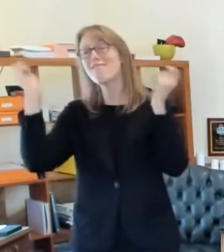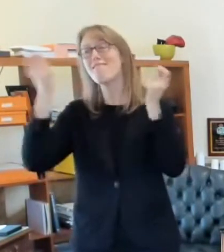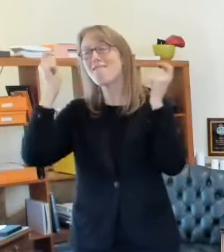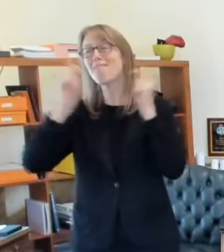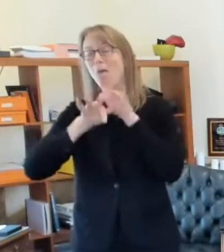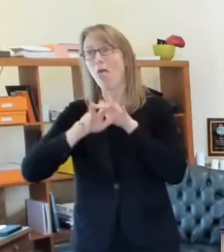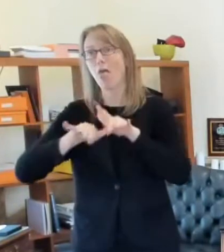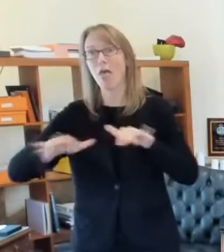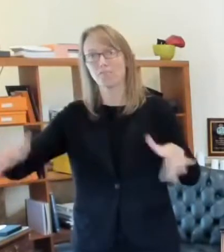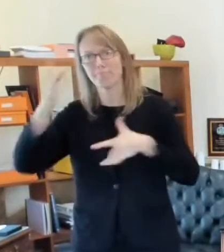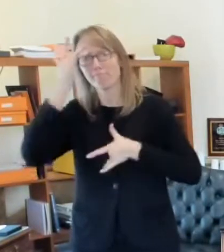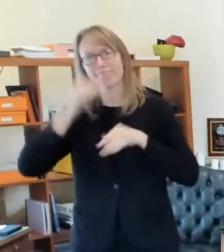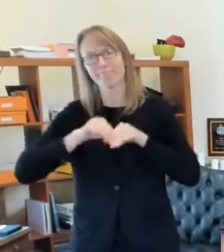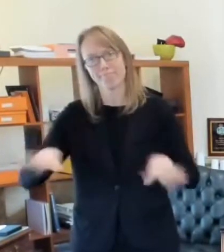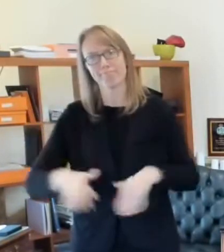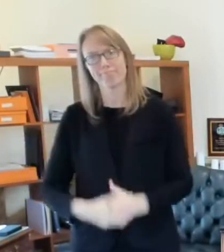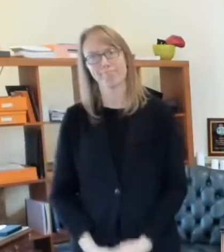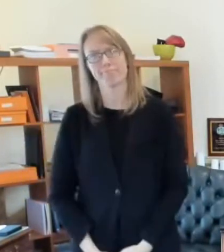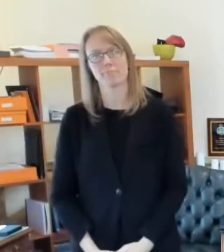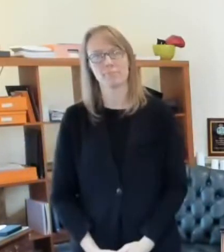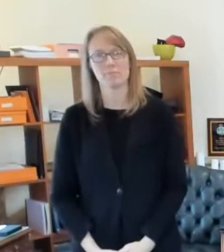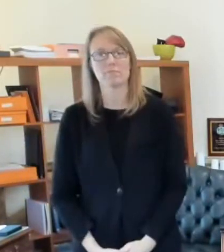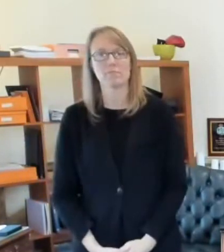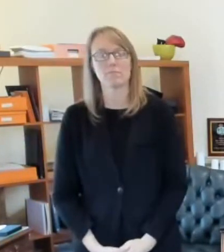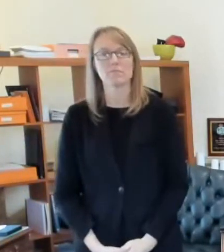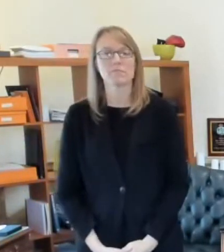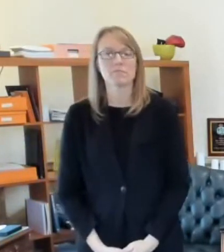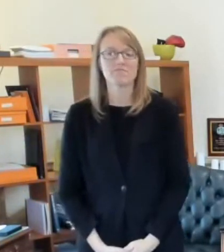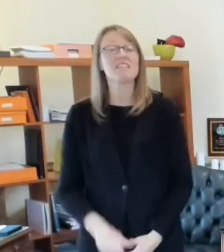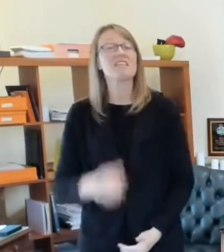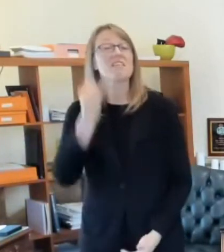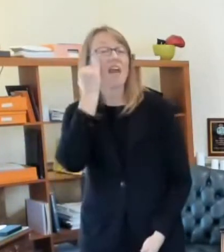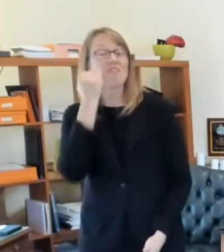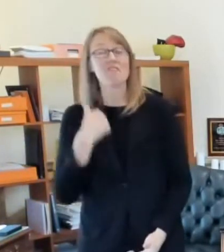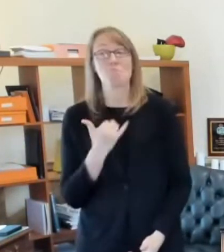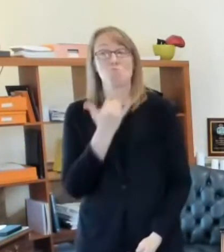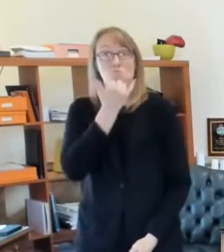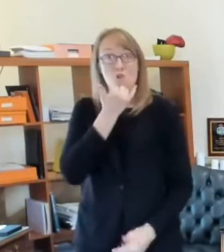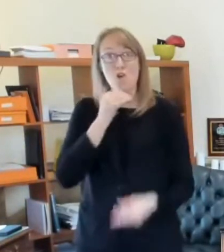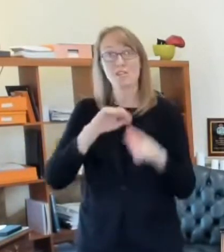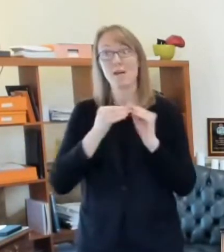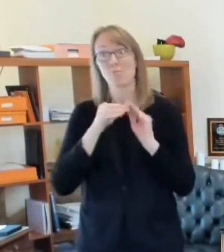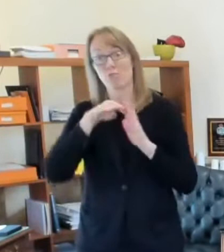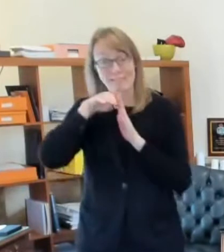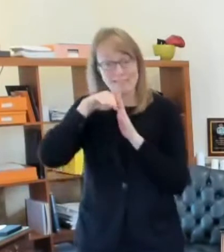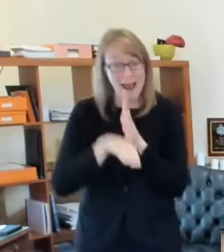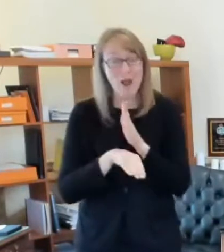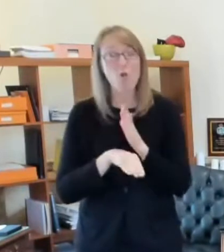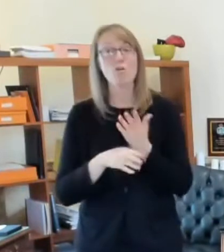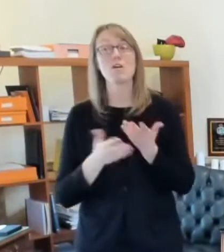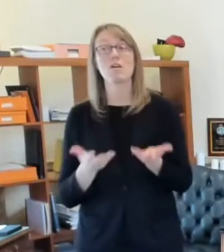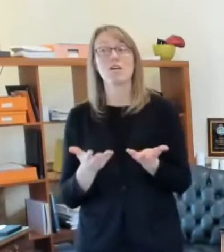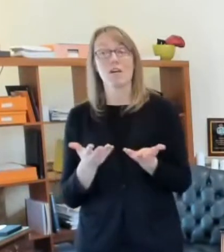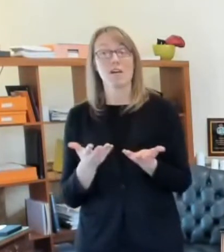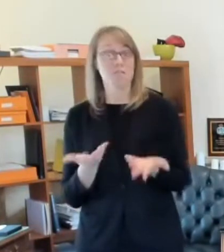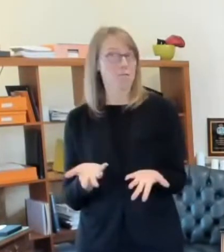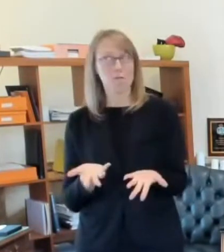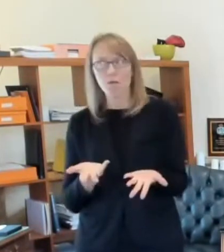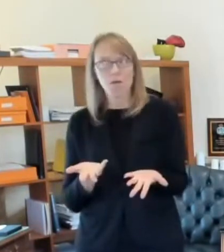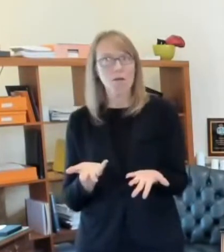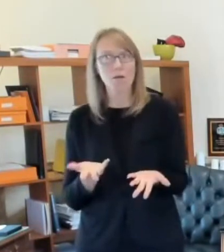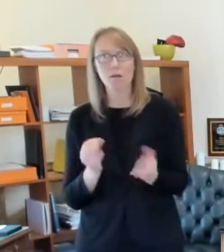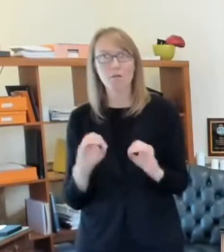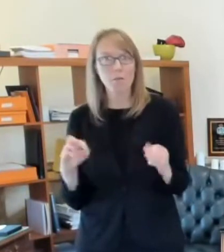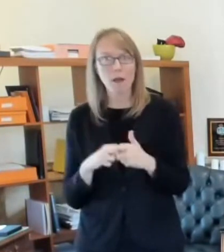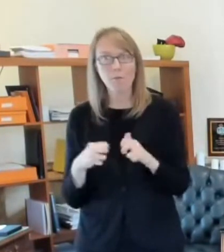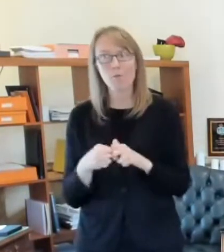happening. If I'm wrong, I'll admit it, and you know, you all can tell me I'm wrong, but that's not going to